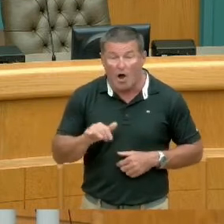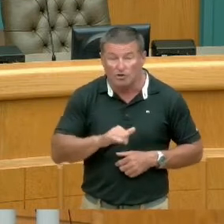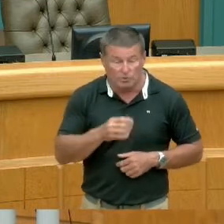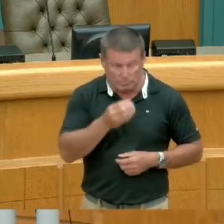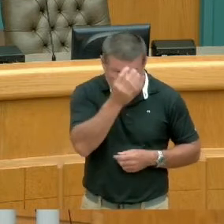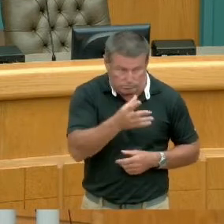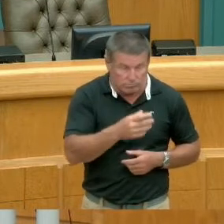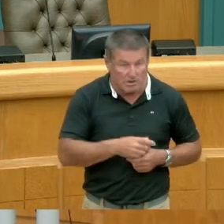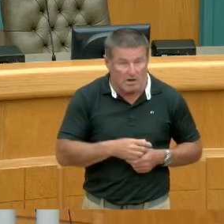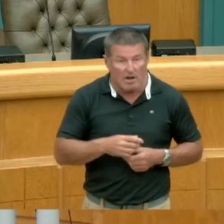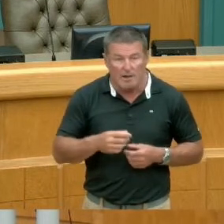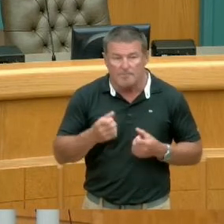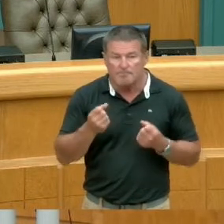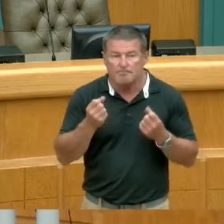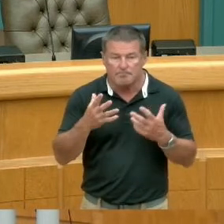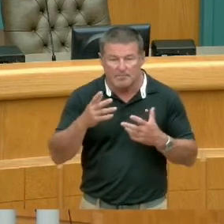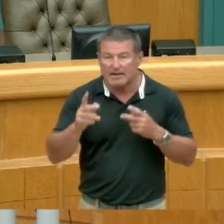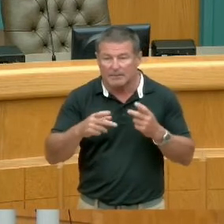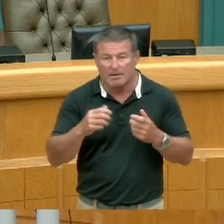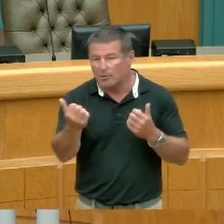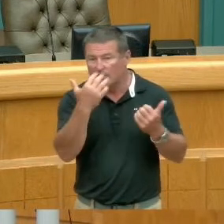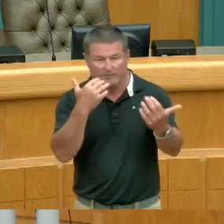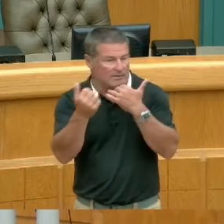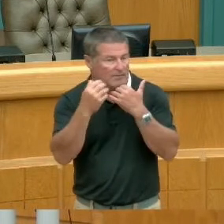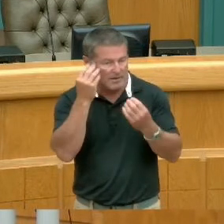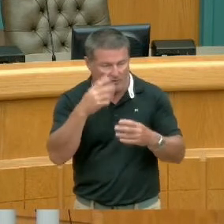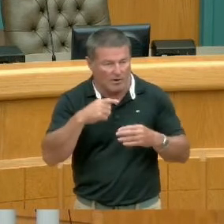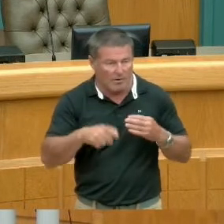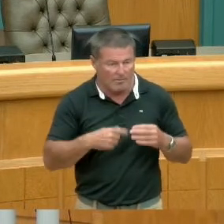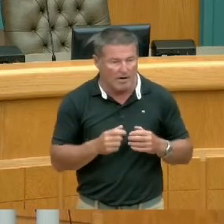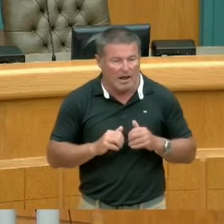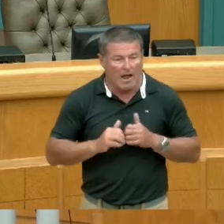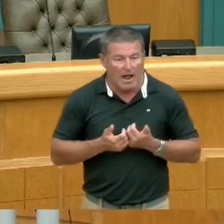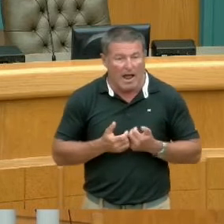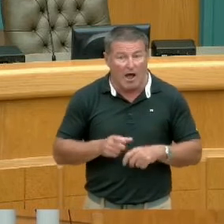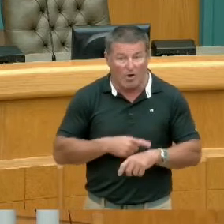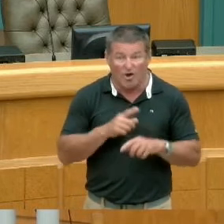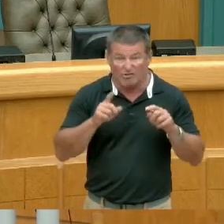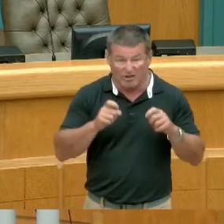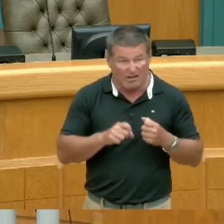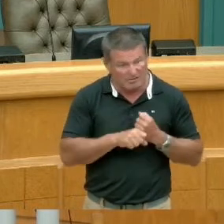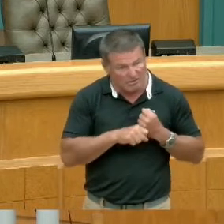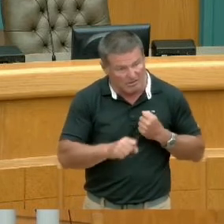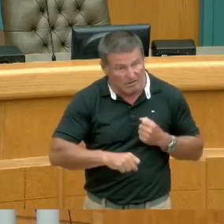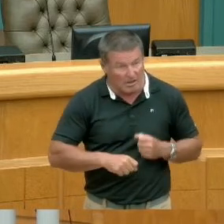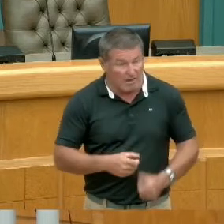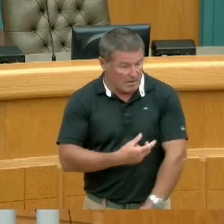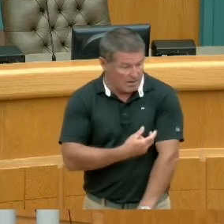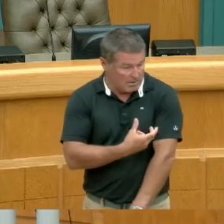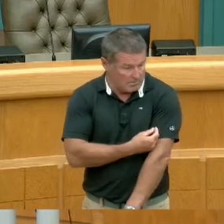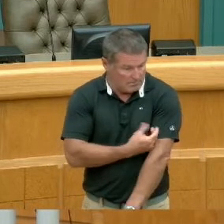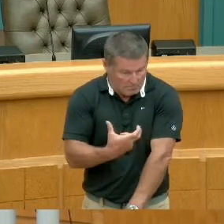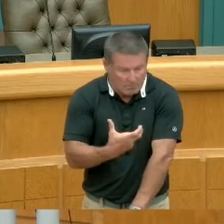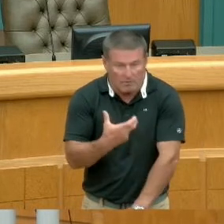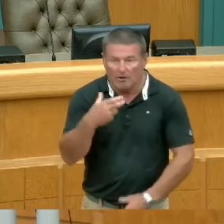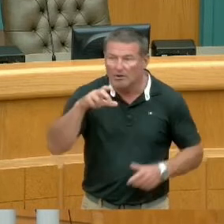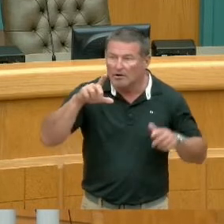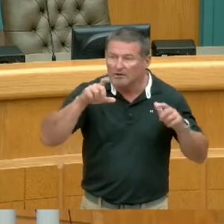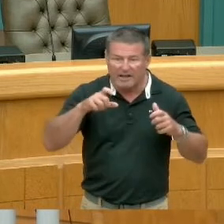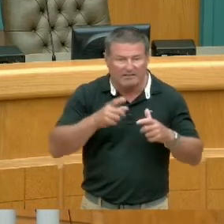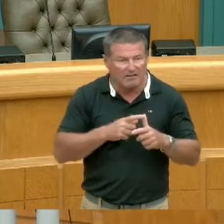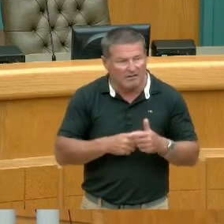I thank you for all of the information you have sent to me about how long some of these test results are taking to come in. Let me say